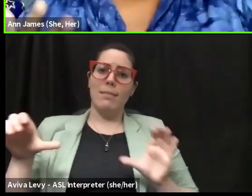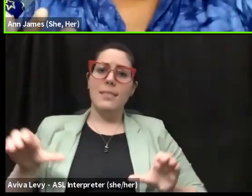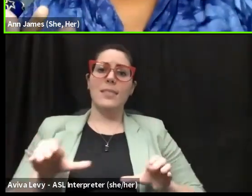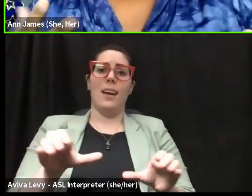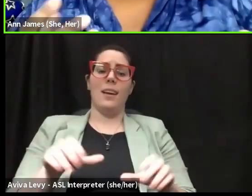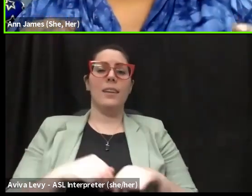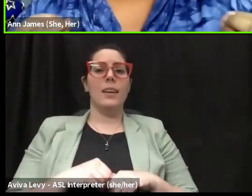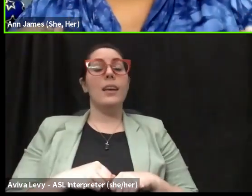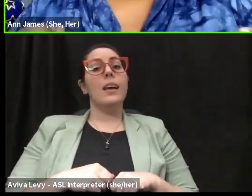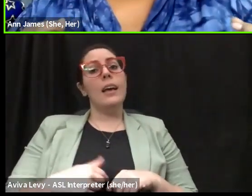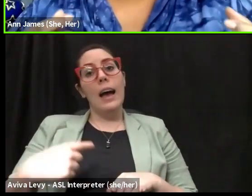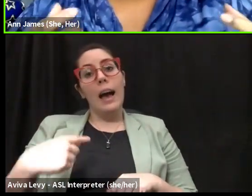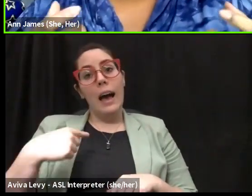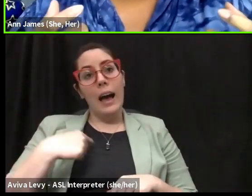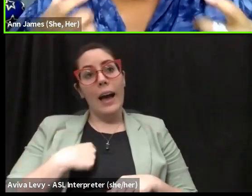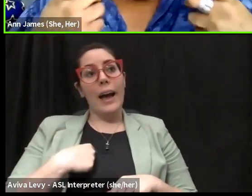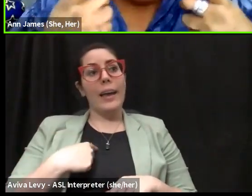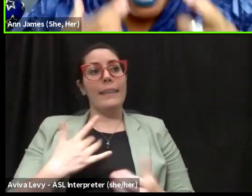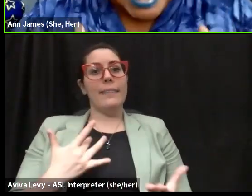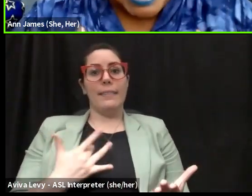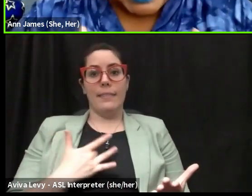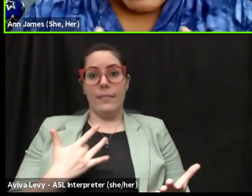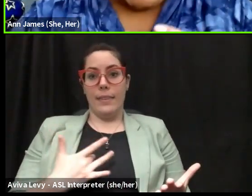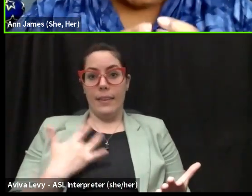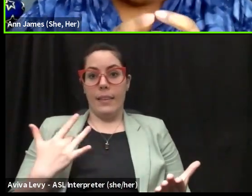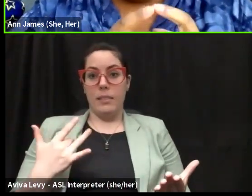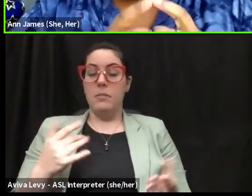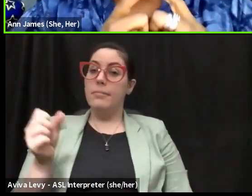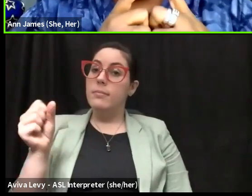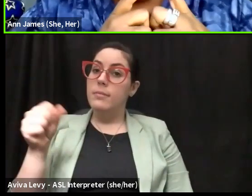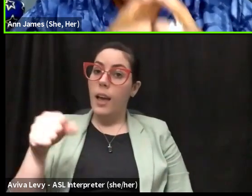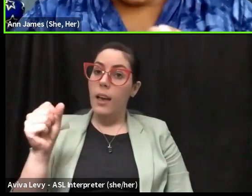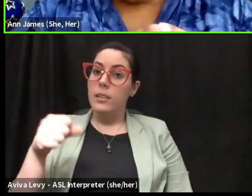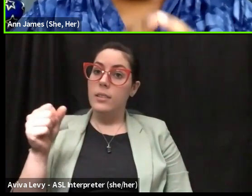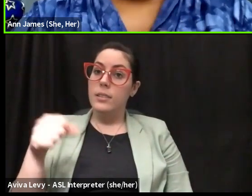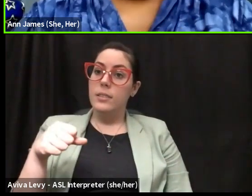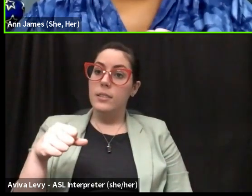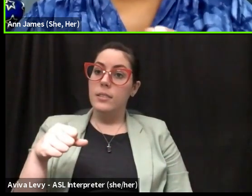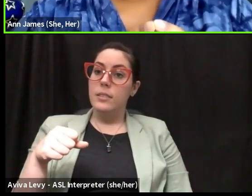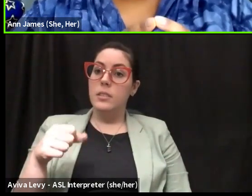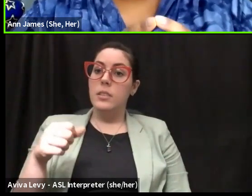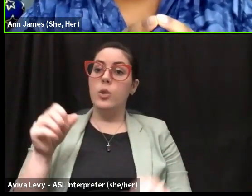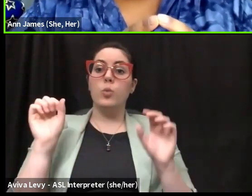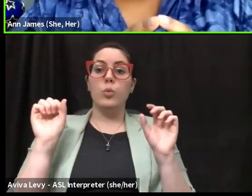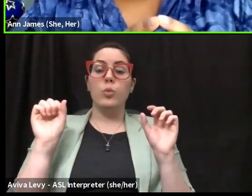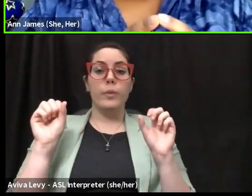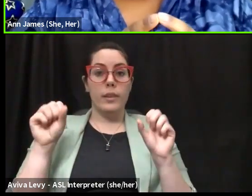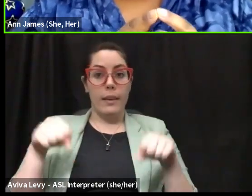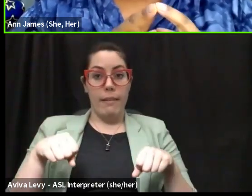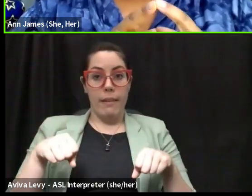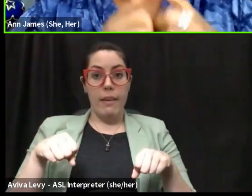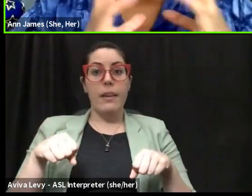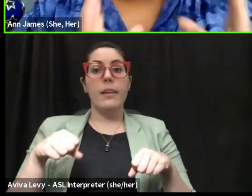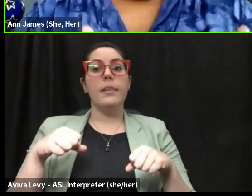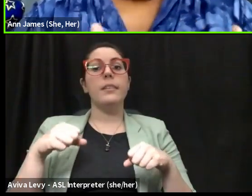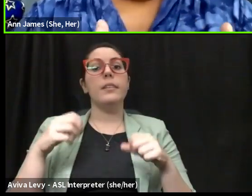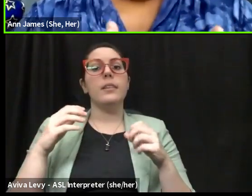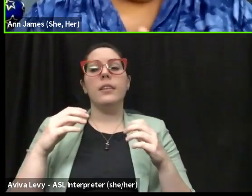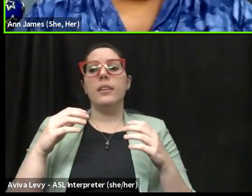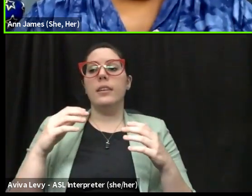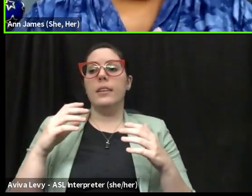I feel as though, yes, you can have the